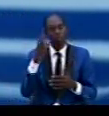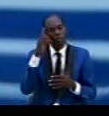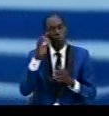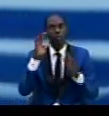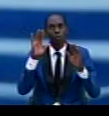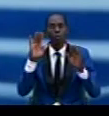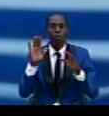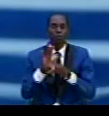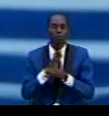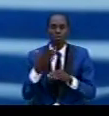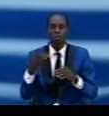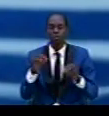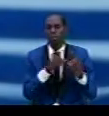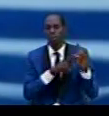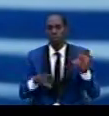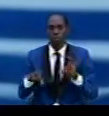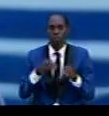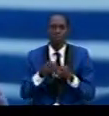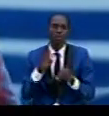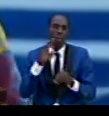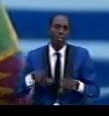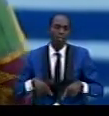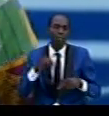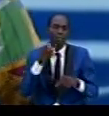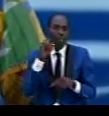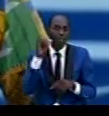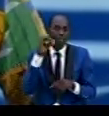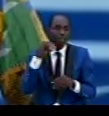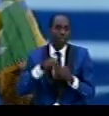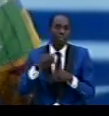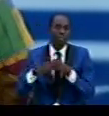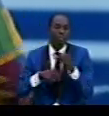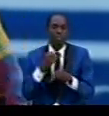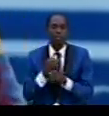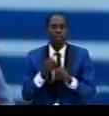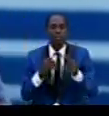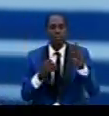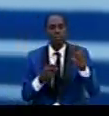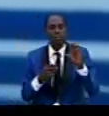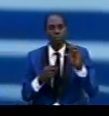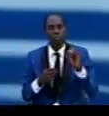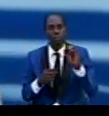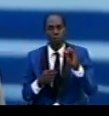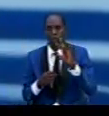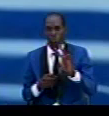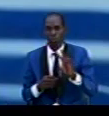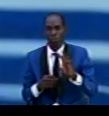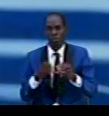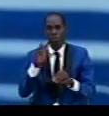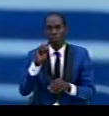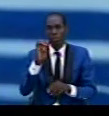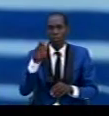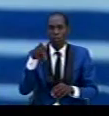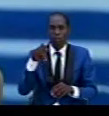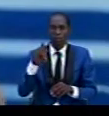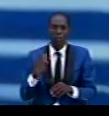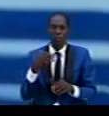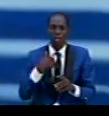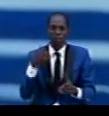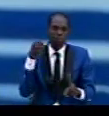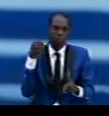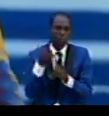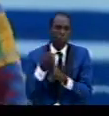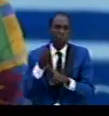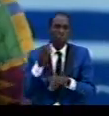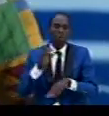life yesterday night. In 2007, around September, I had this heat on my back while walking along